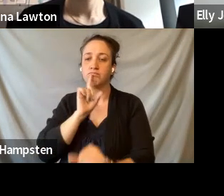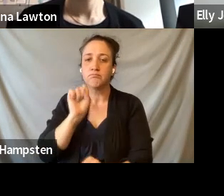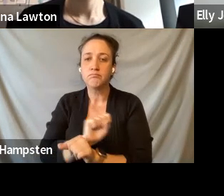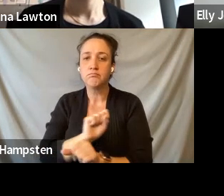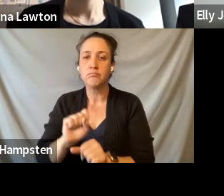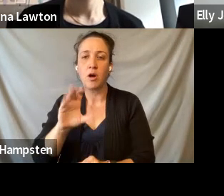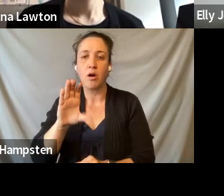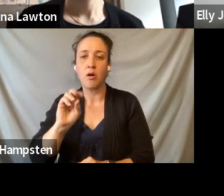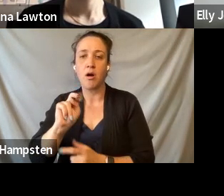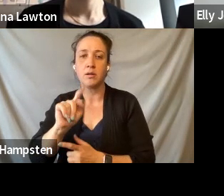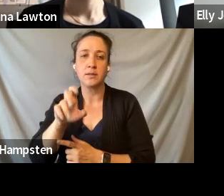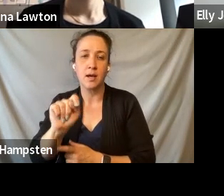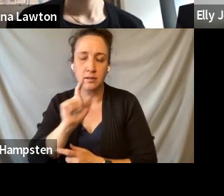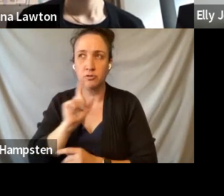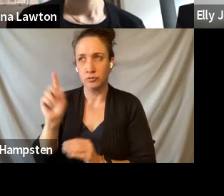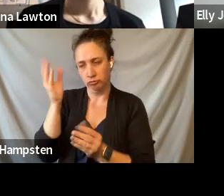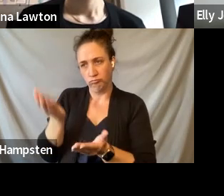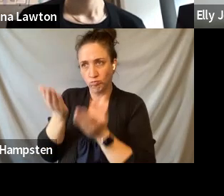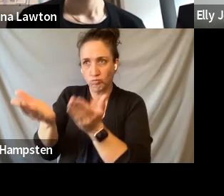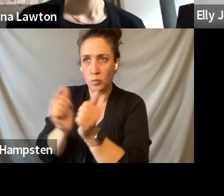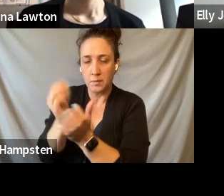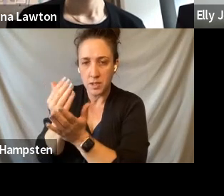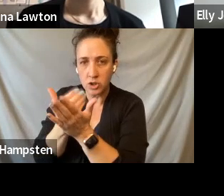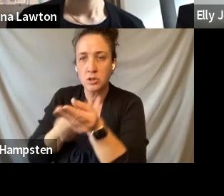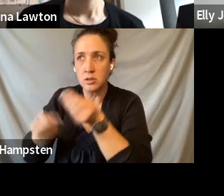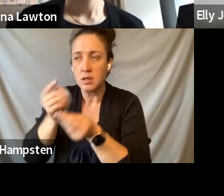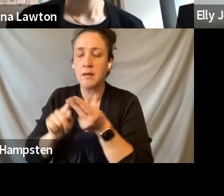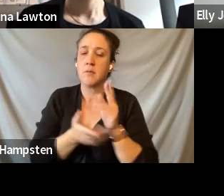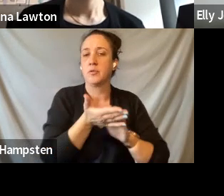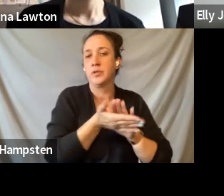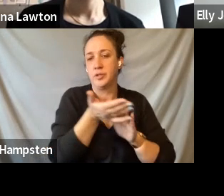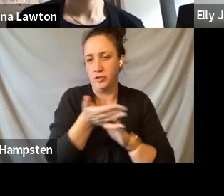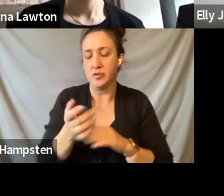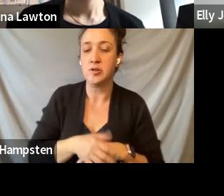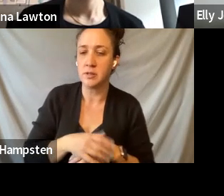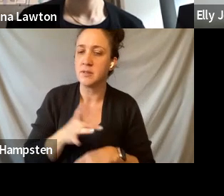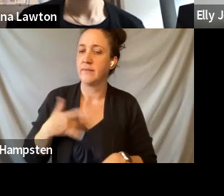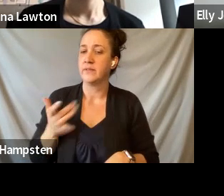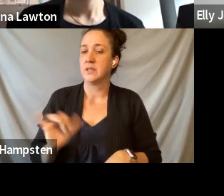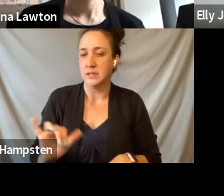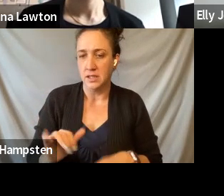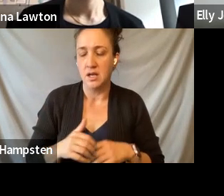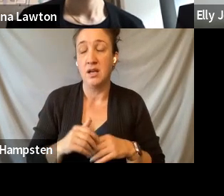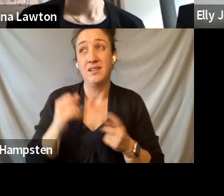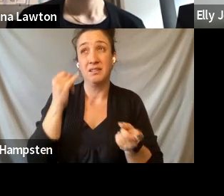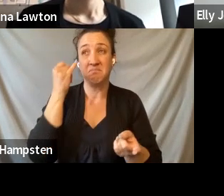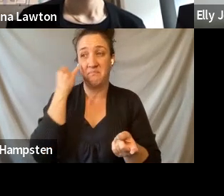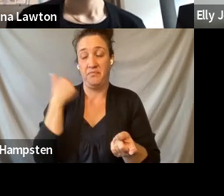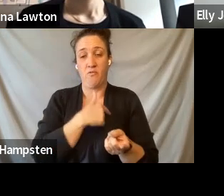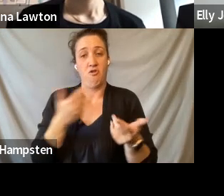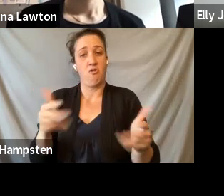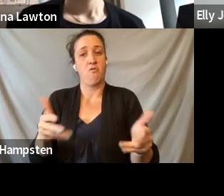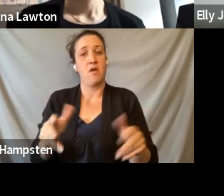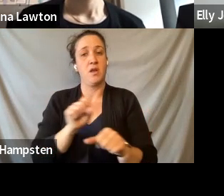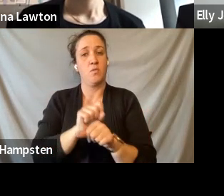forward budgetarily as well as operationally. So it feels like, given that we're already kind of